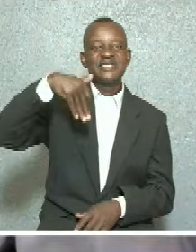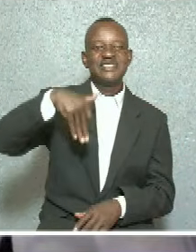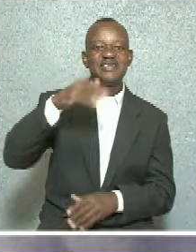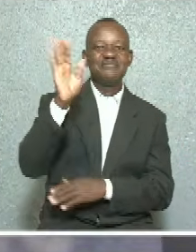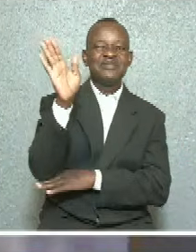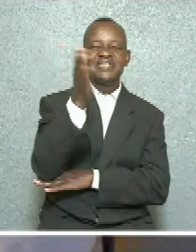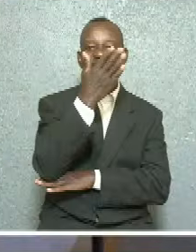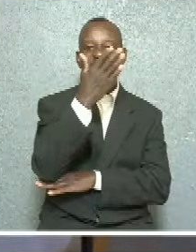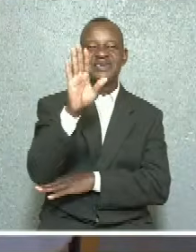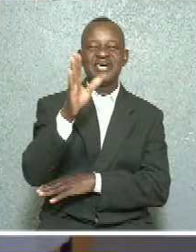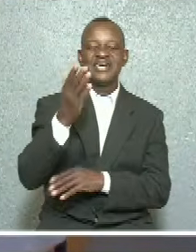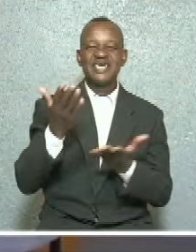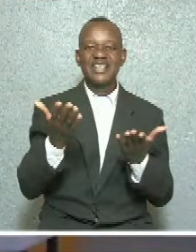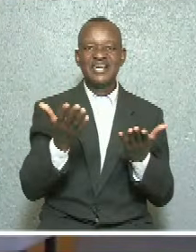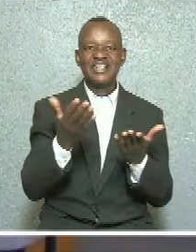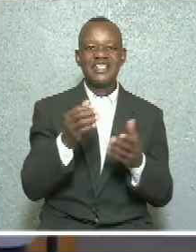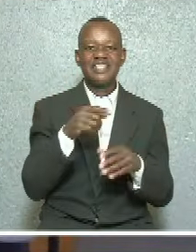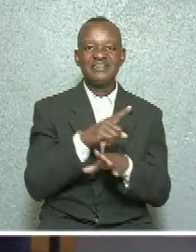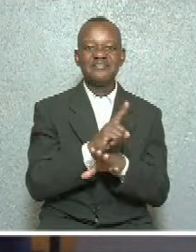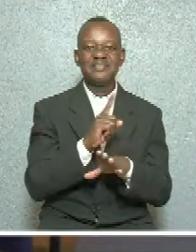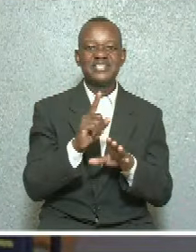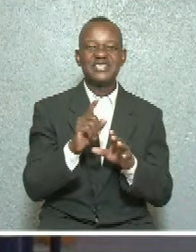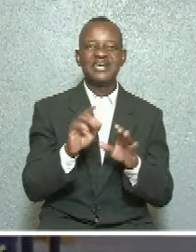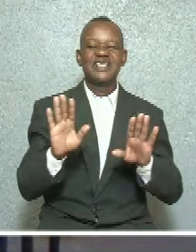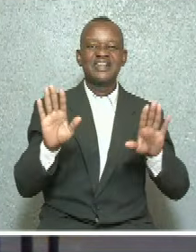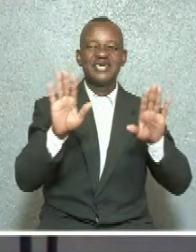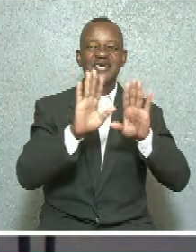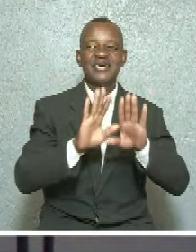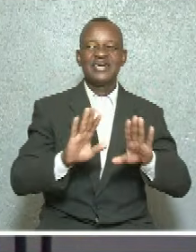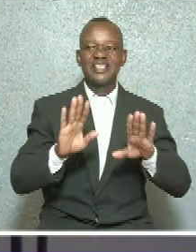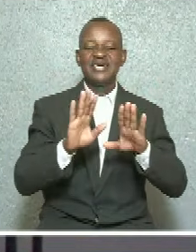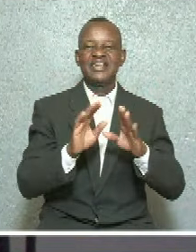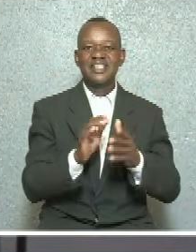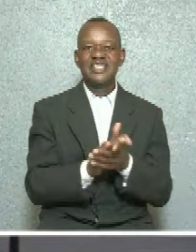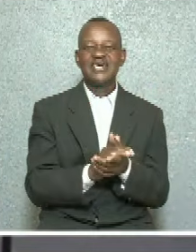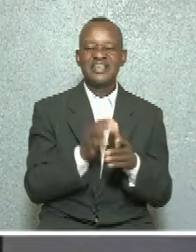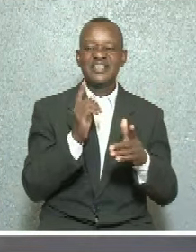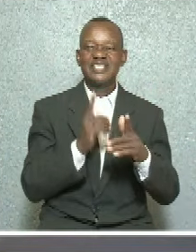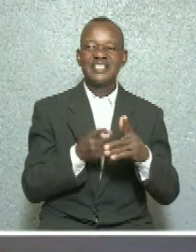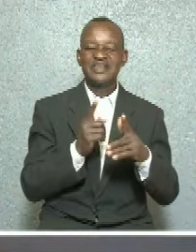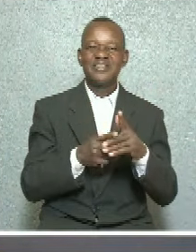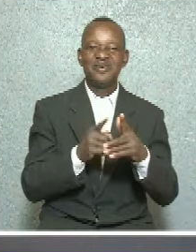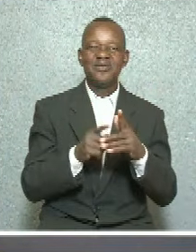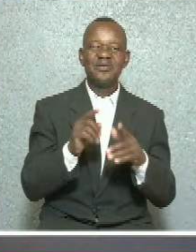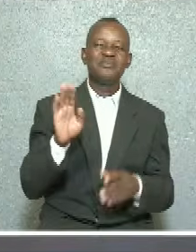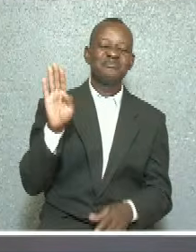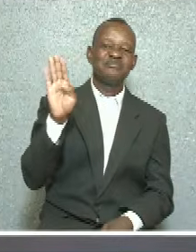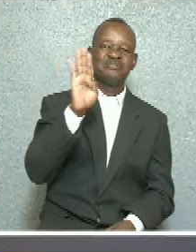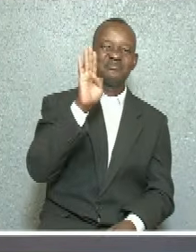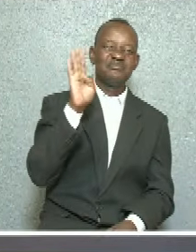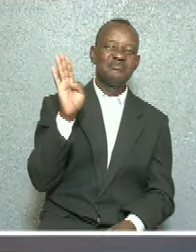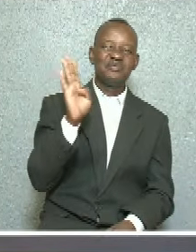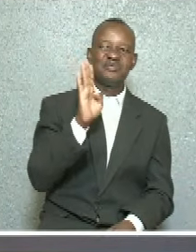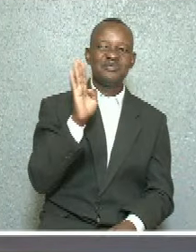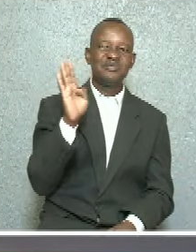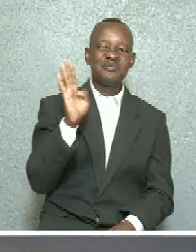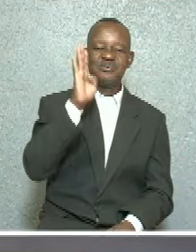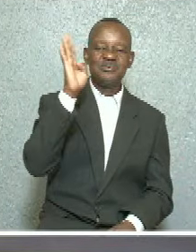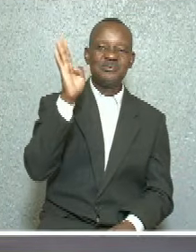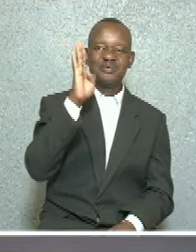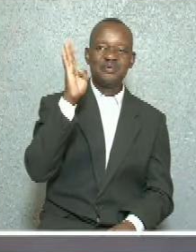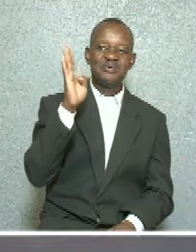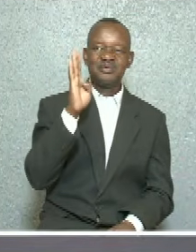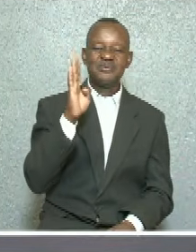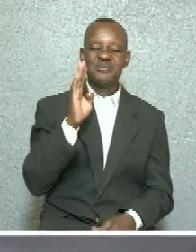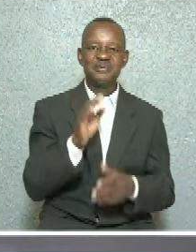Yellow. Very good. The next one? Blue. The following one? White. And then? Red.